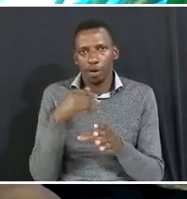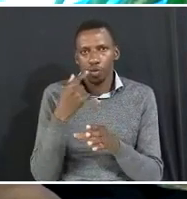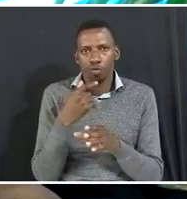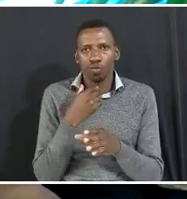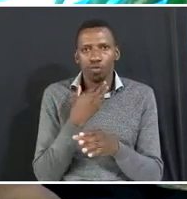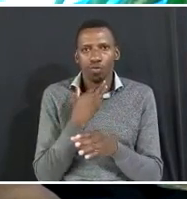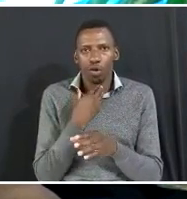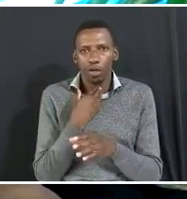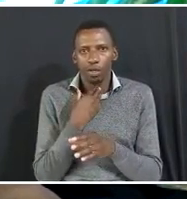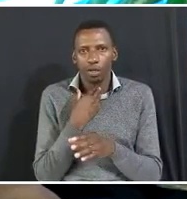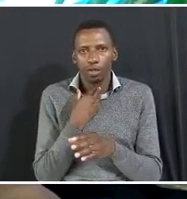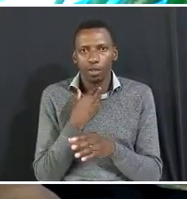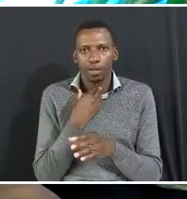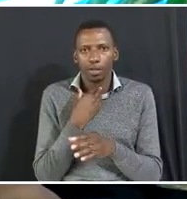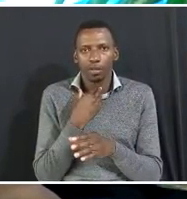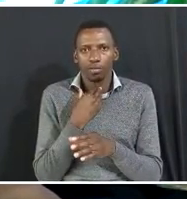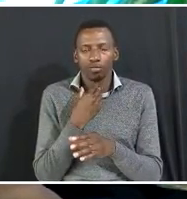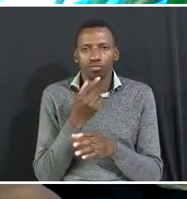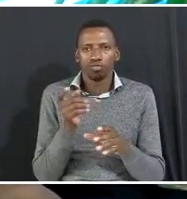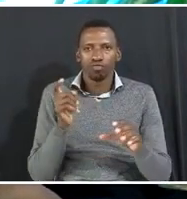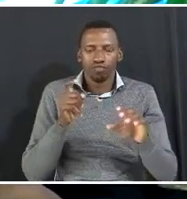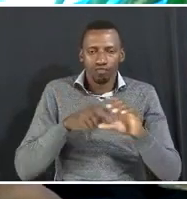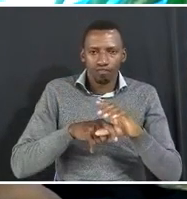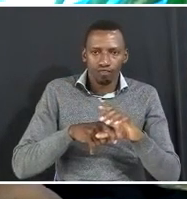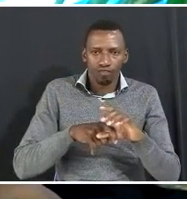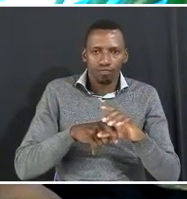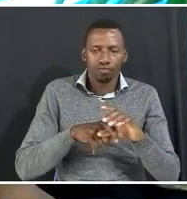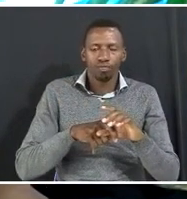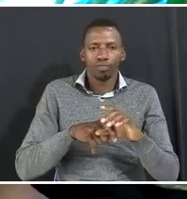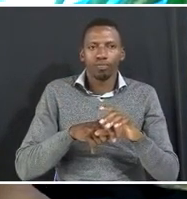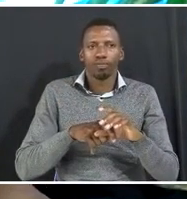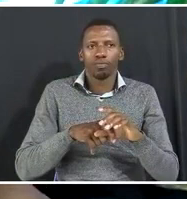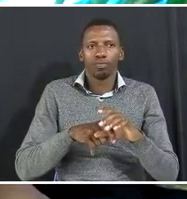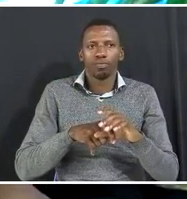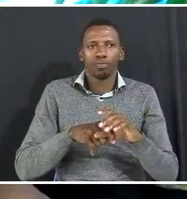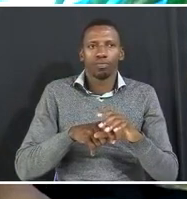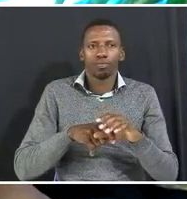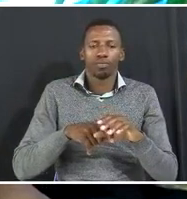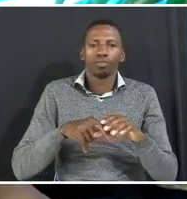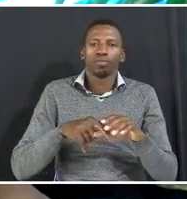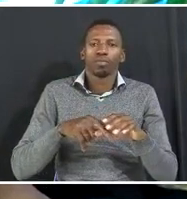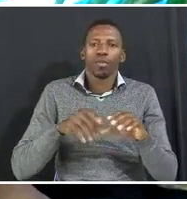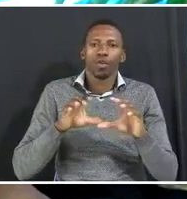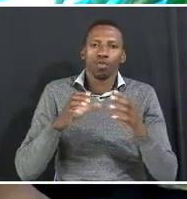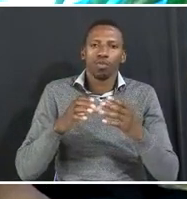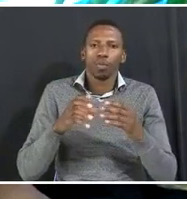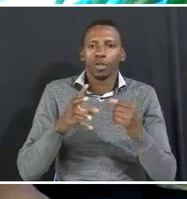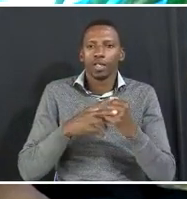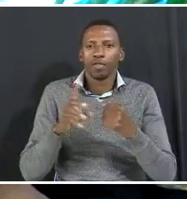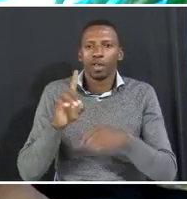be in the fold of the Seventh-day Adventist.